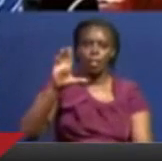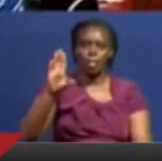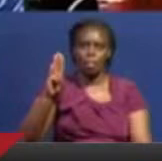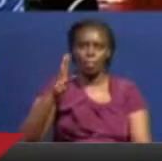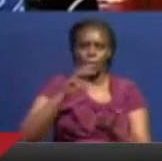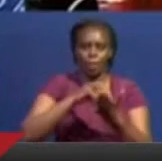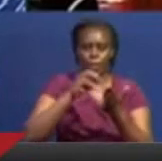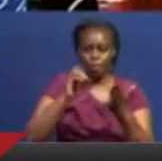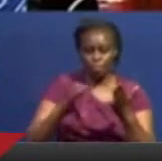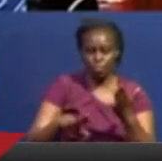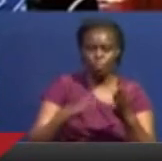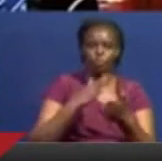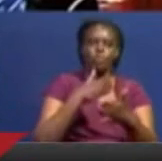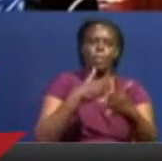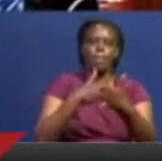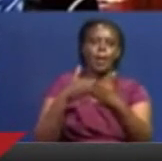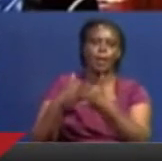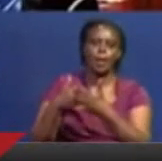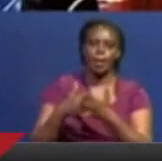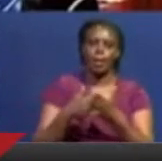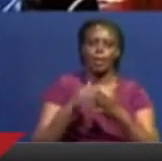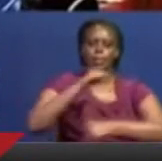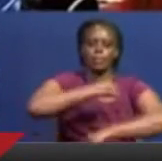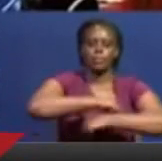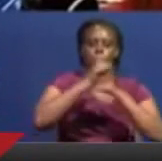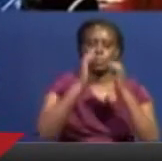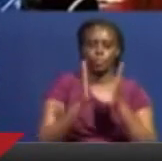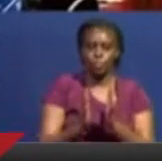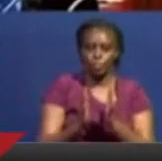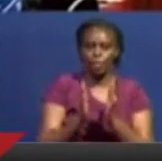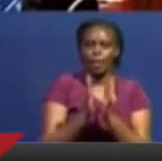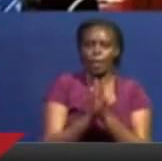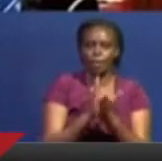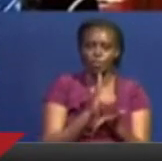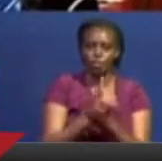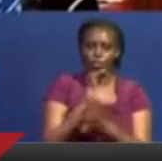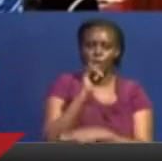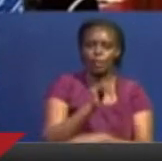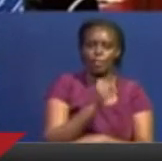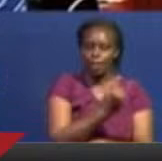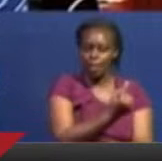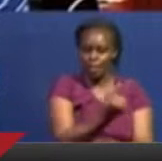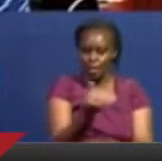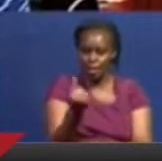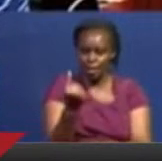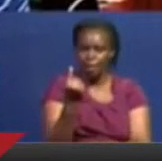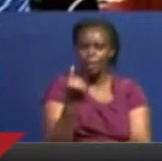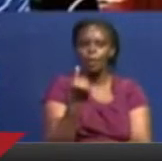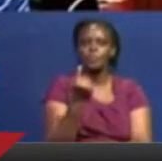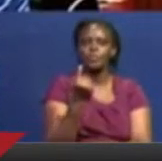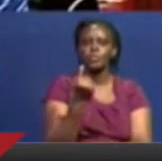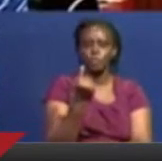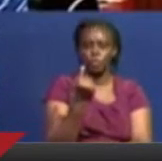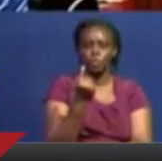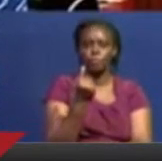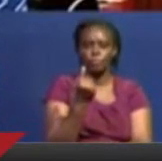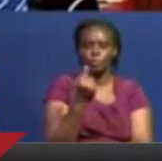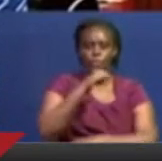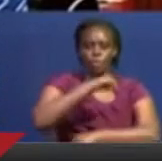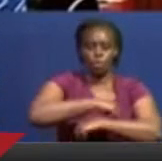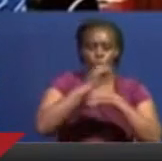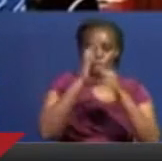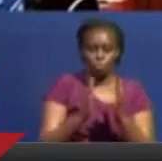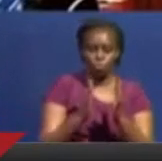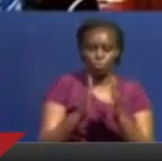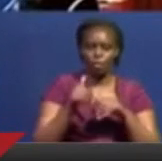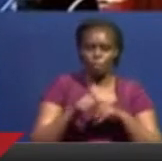a significant barrier for many students and ensures that every eligible student